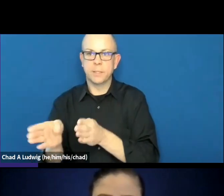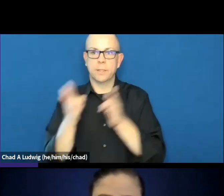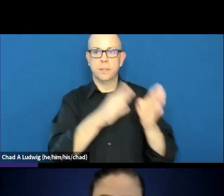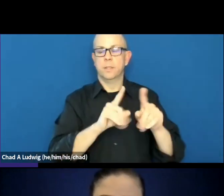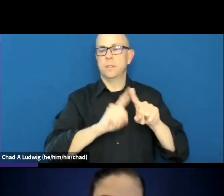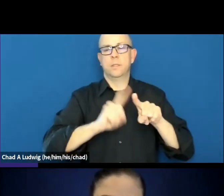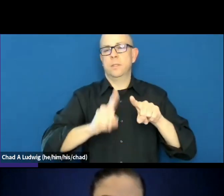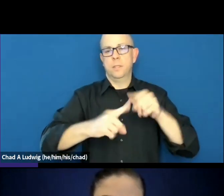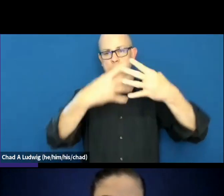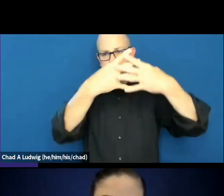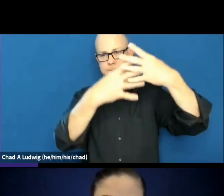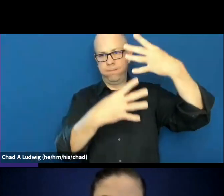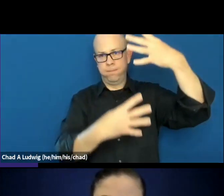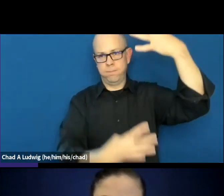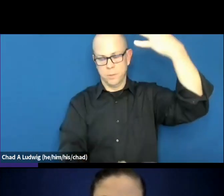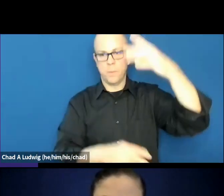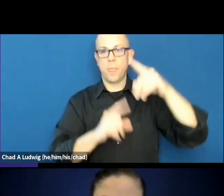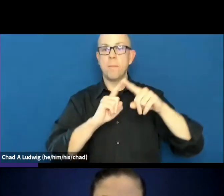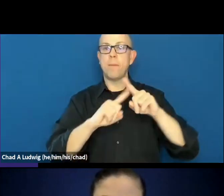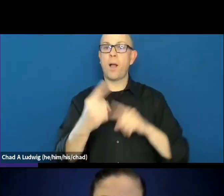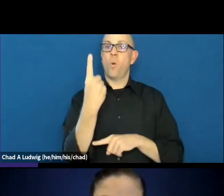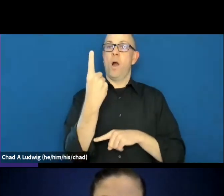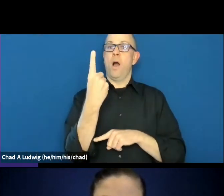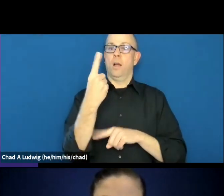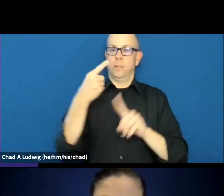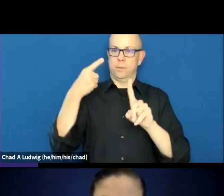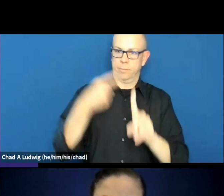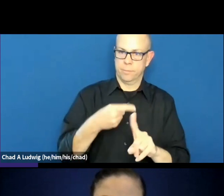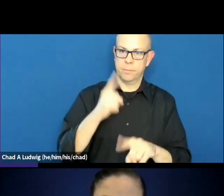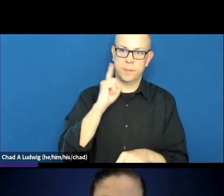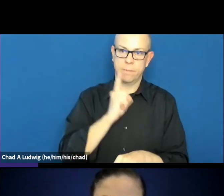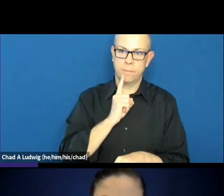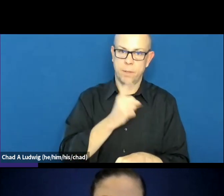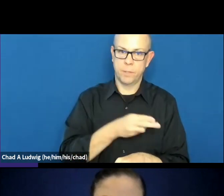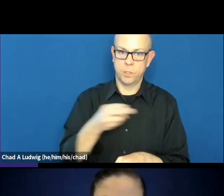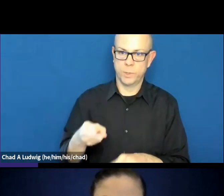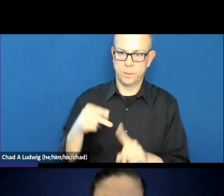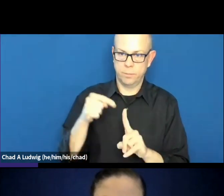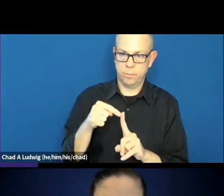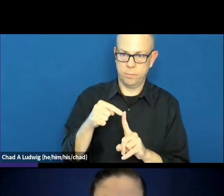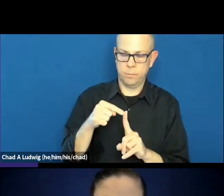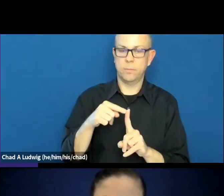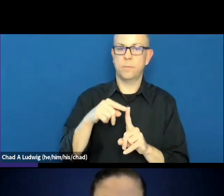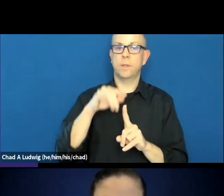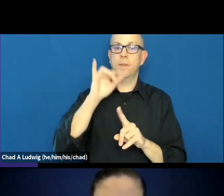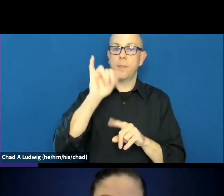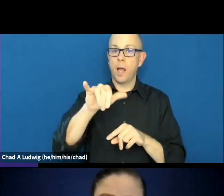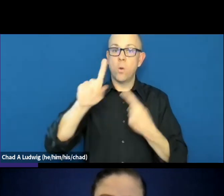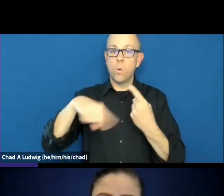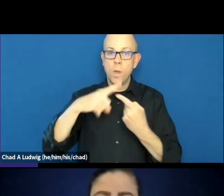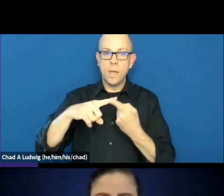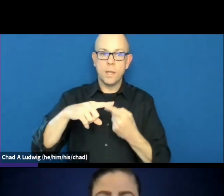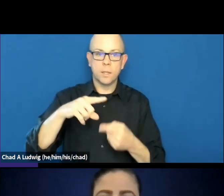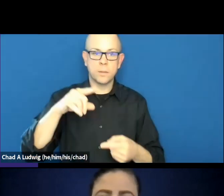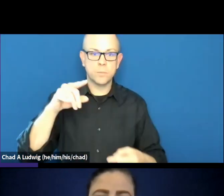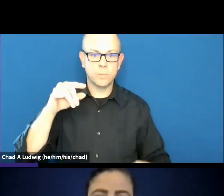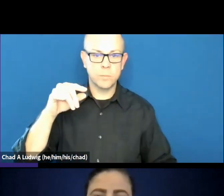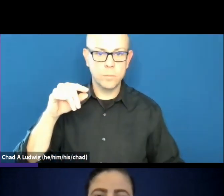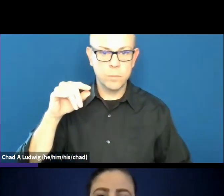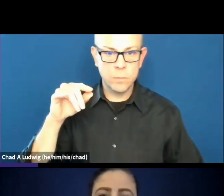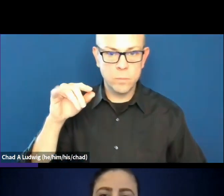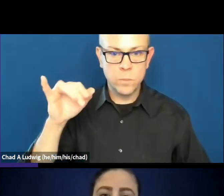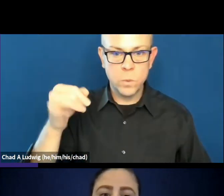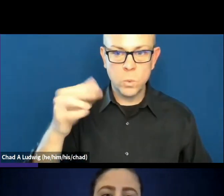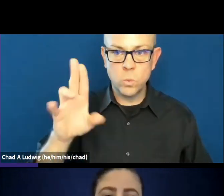LGBTQ individuals, Asian American individuals, et cetera, et cetera. There's all kinds of organizations and groups that are going to be focused on, as well as deaf and hard of